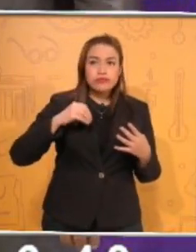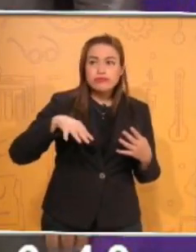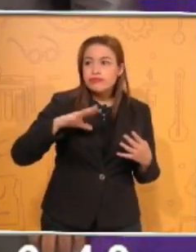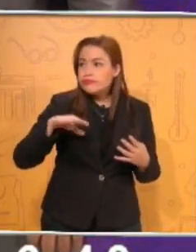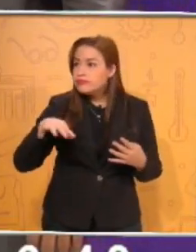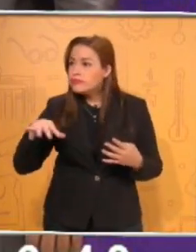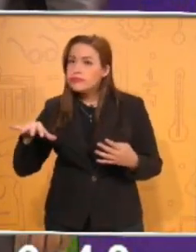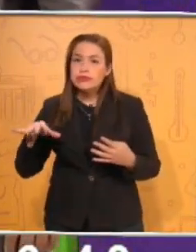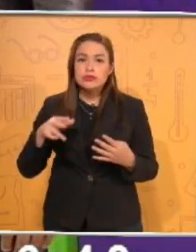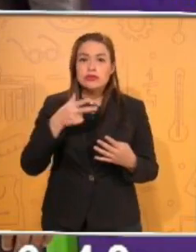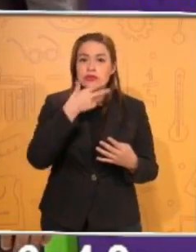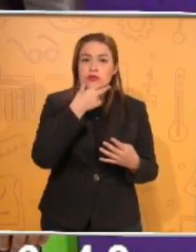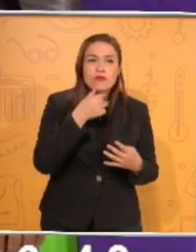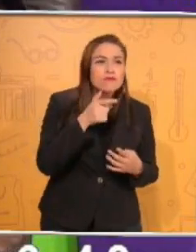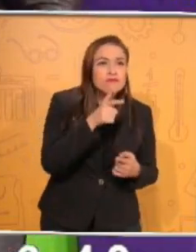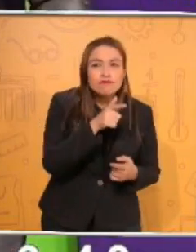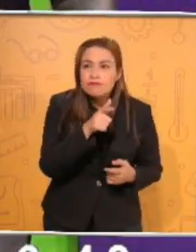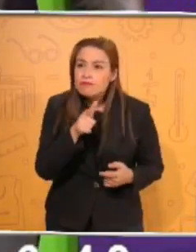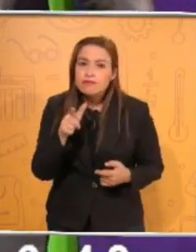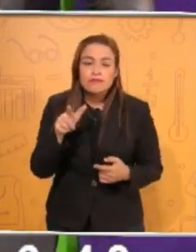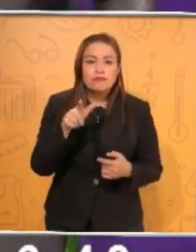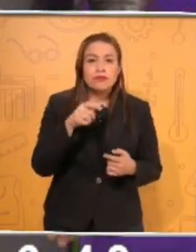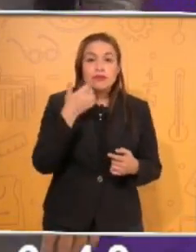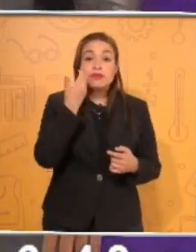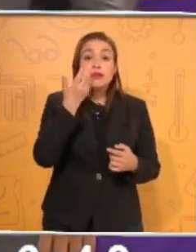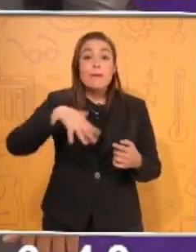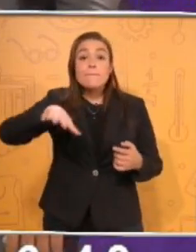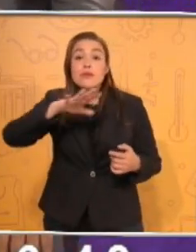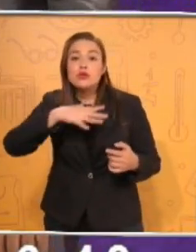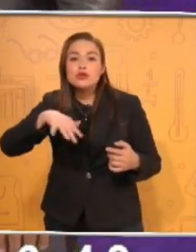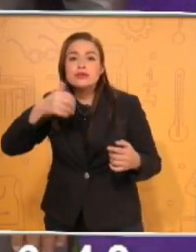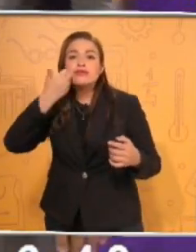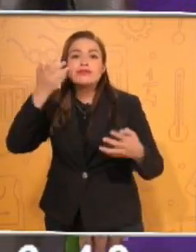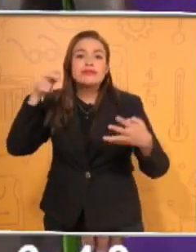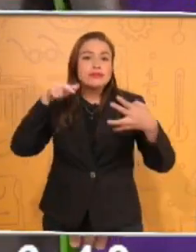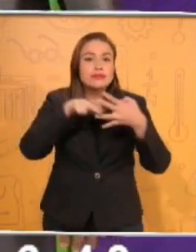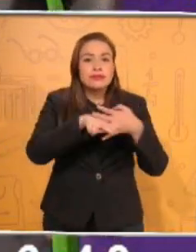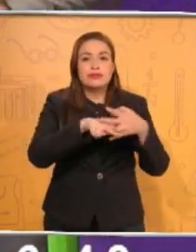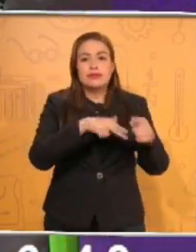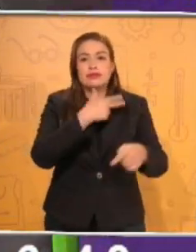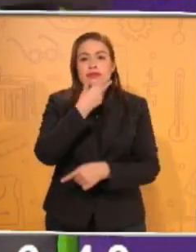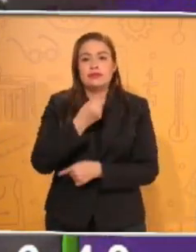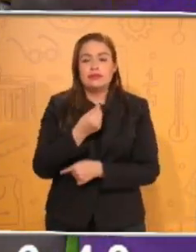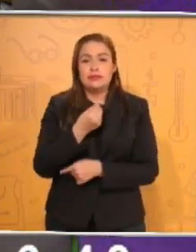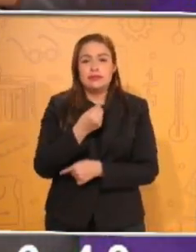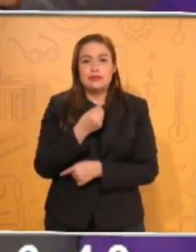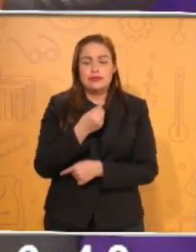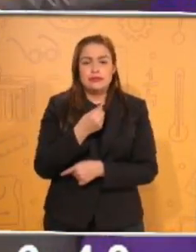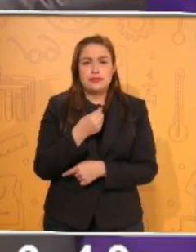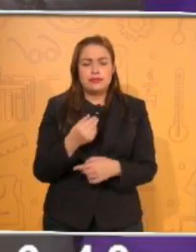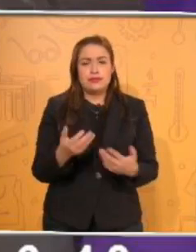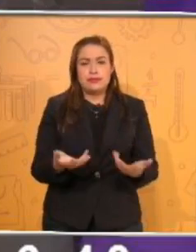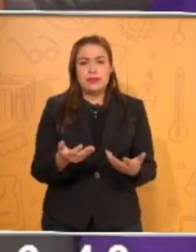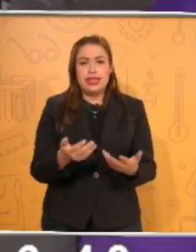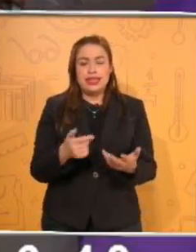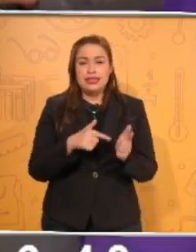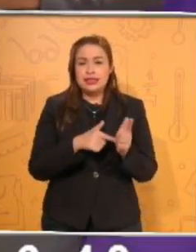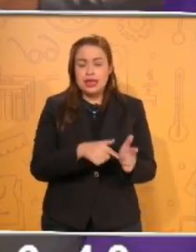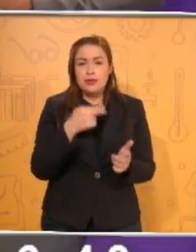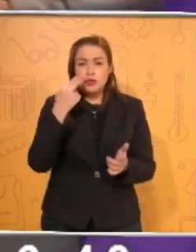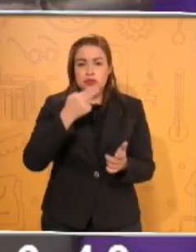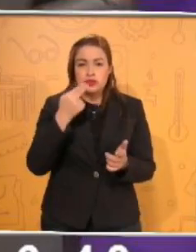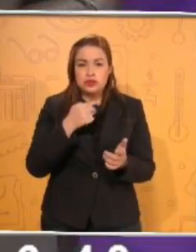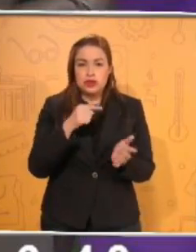a man. What is hunting? Killing, okay? So let's continue doing and making